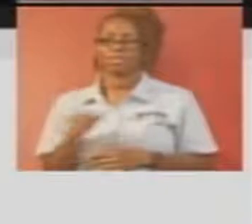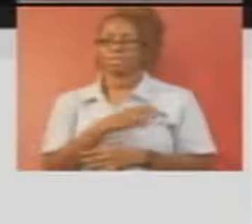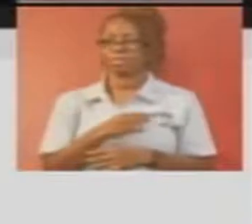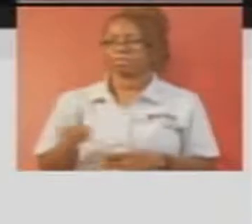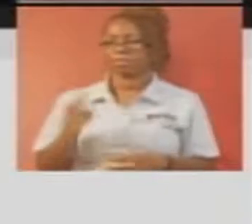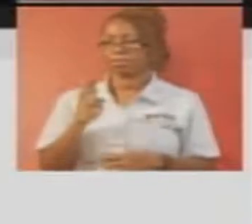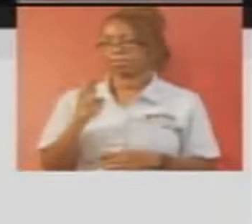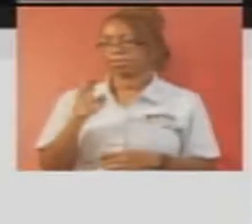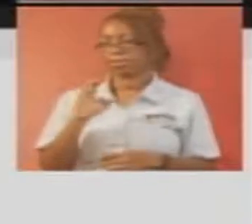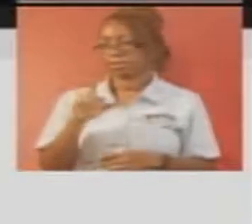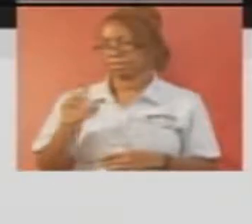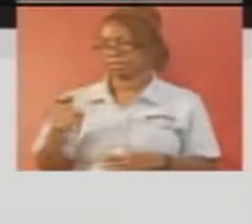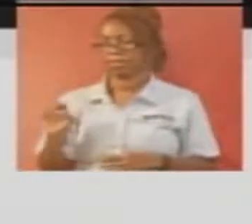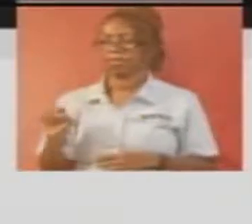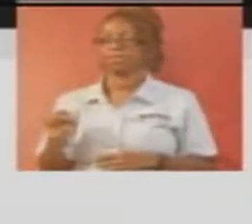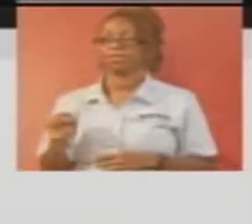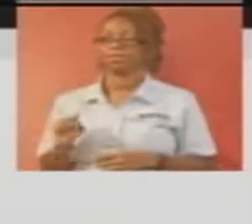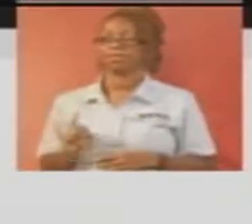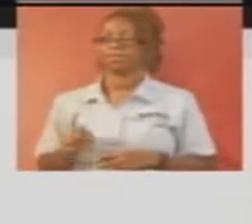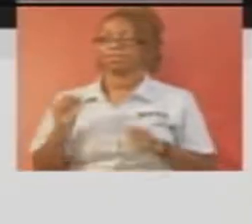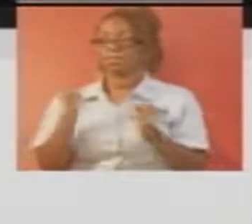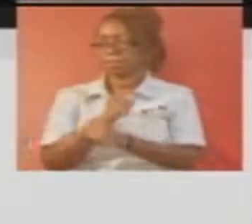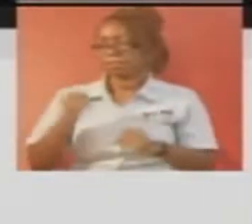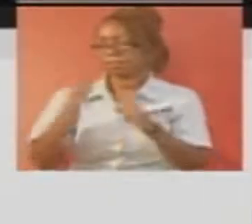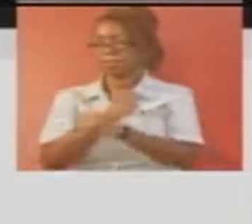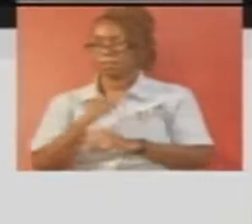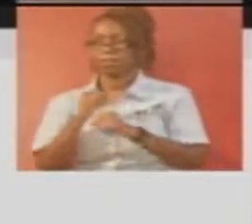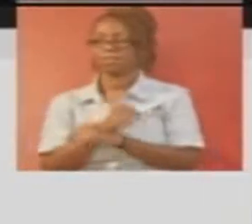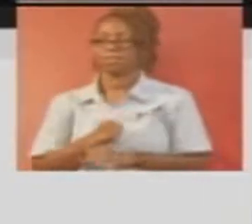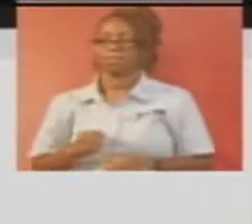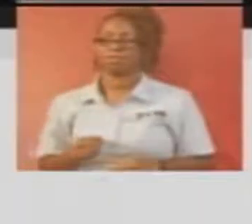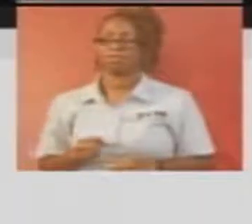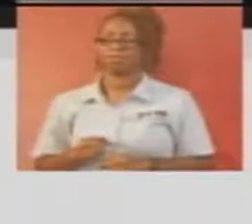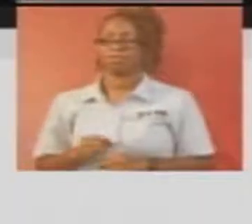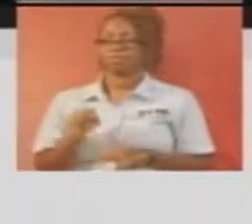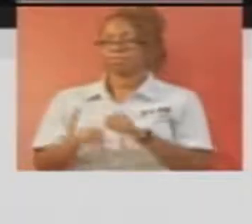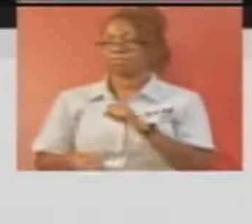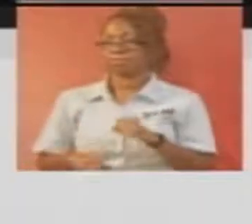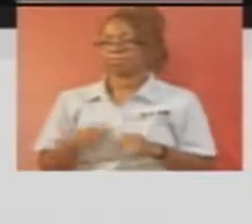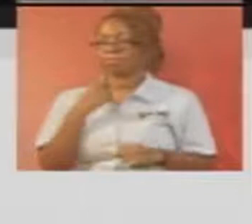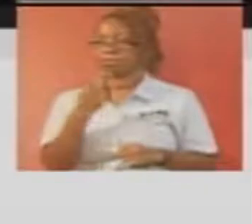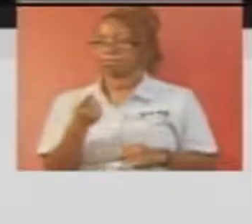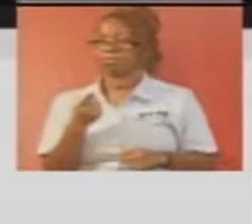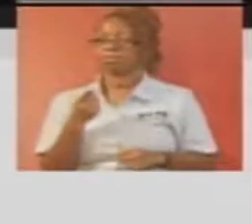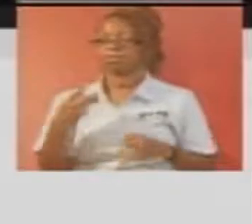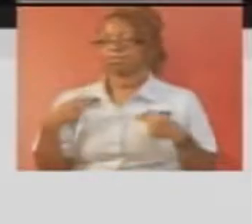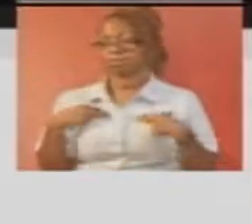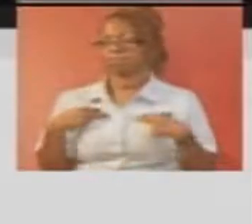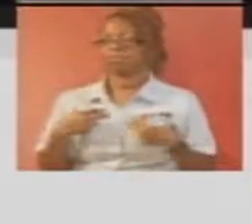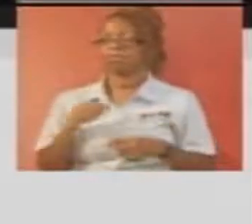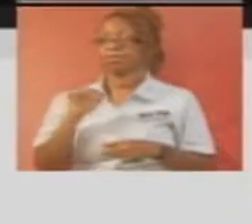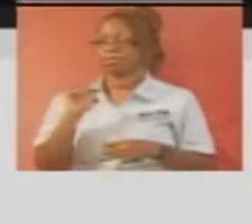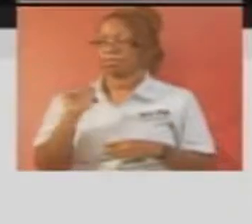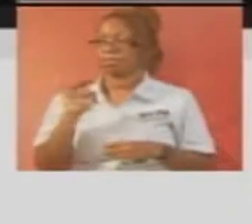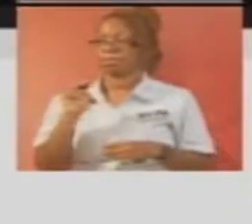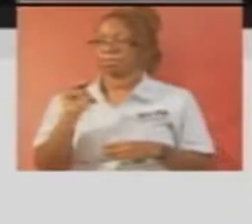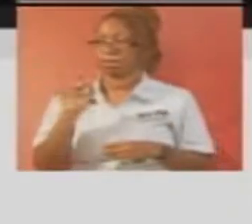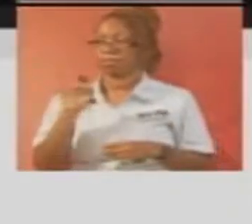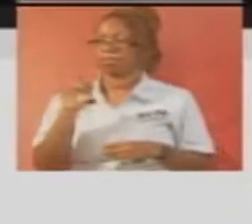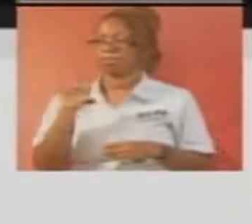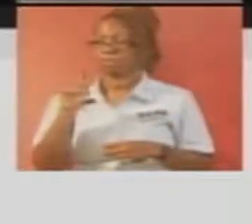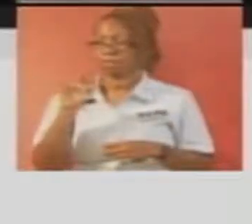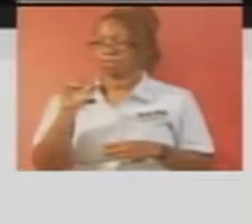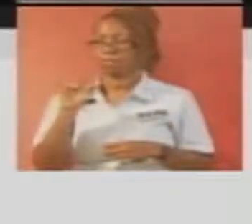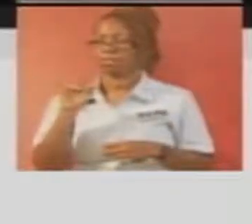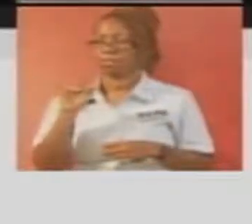polio vaccine is also an inactivated vaccine. Then on the top right, you have your live attenuated